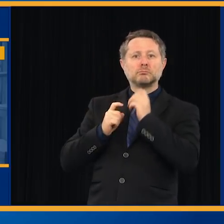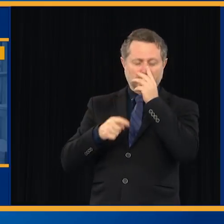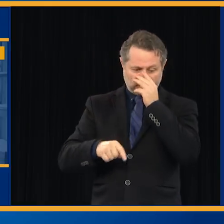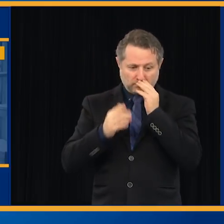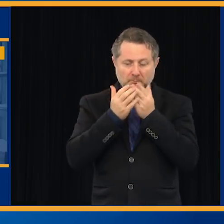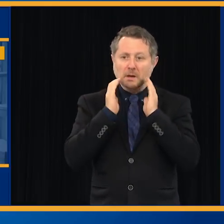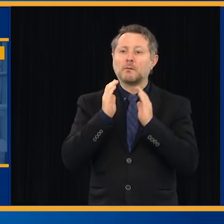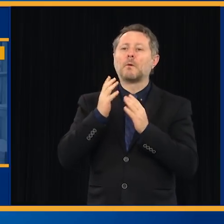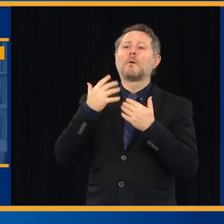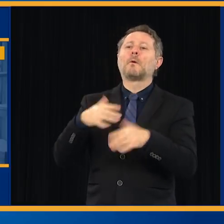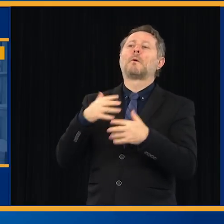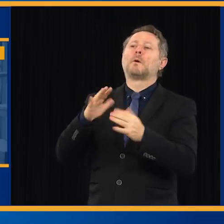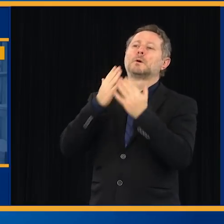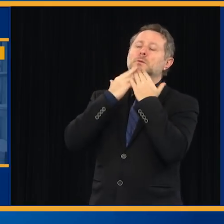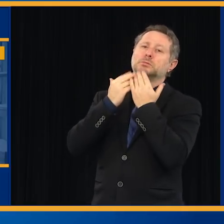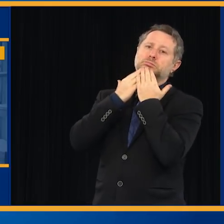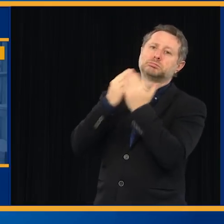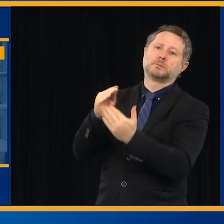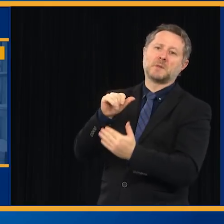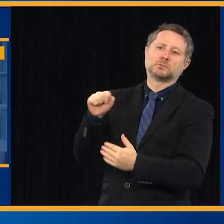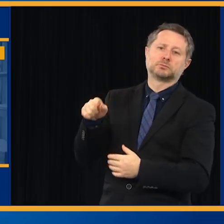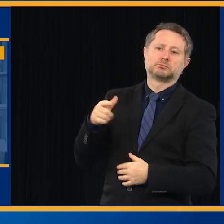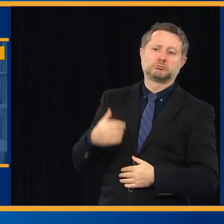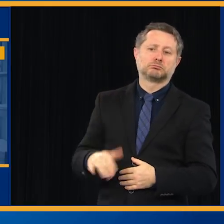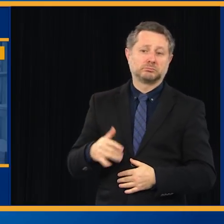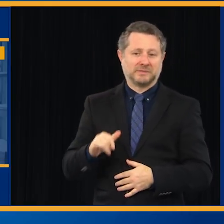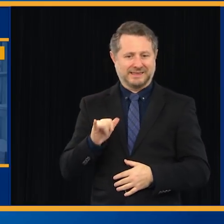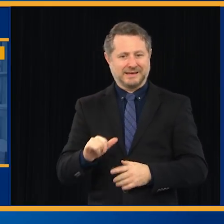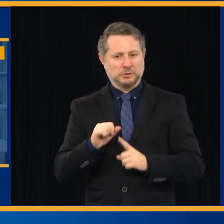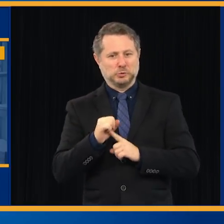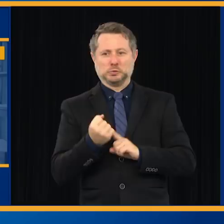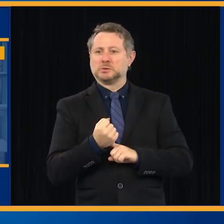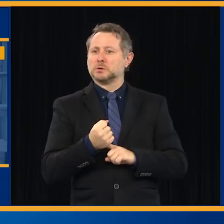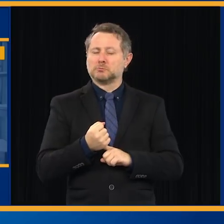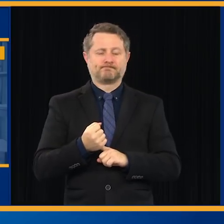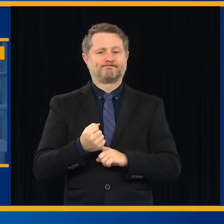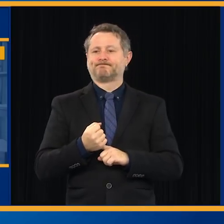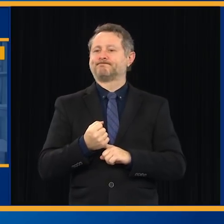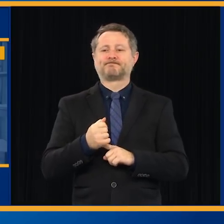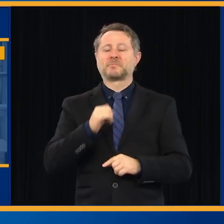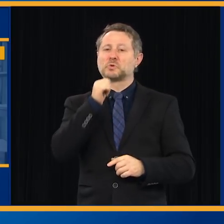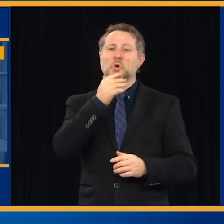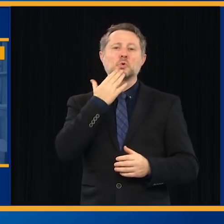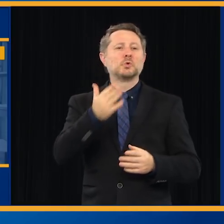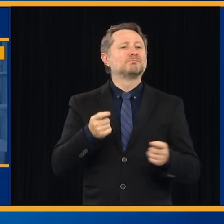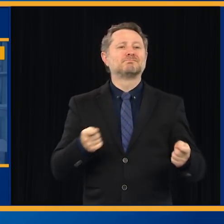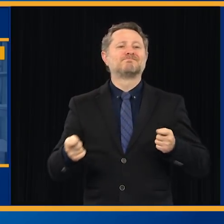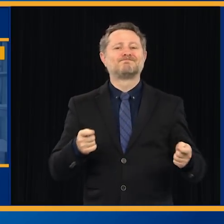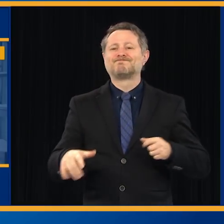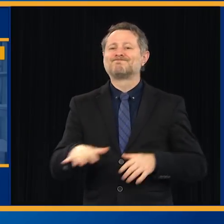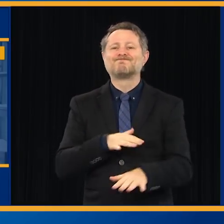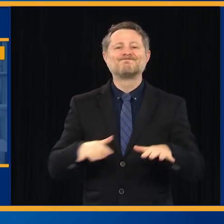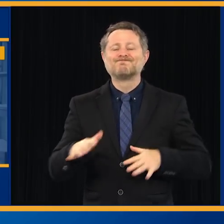up. I mean, this is not the way to deal with this situation, right?